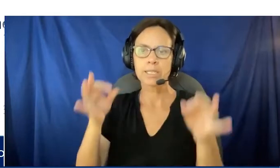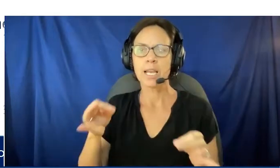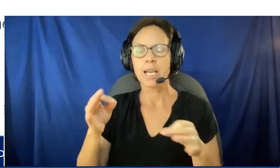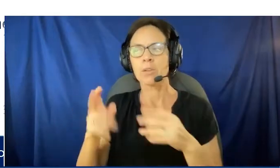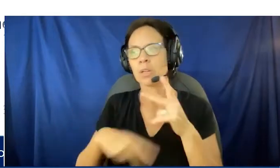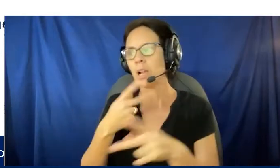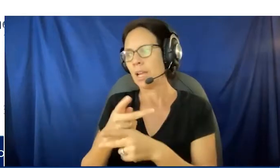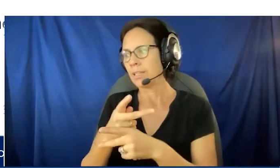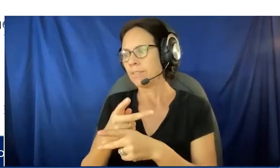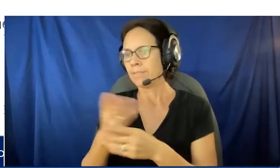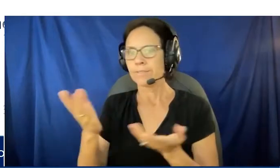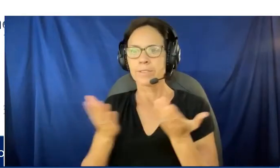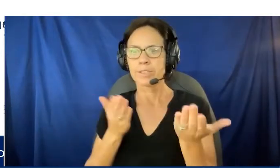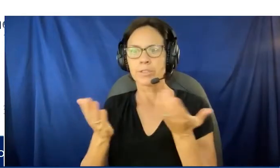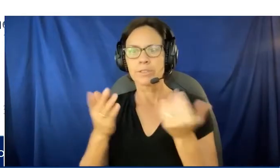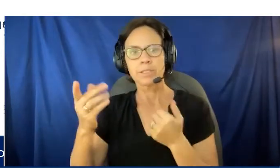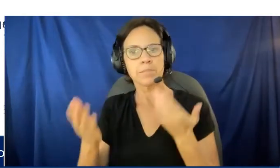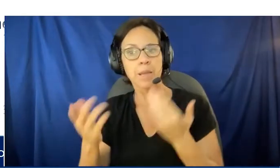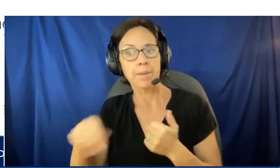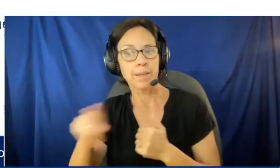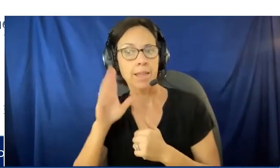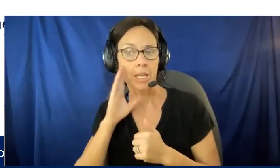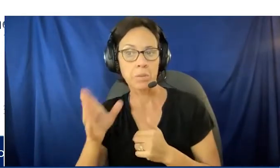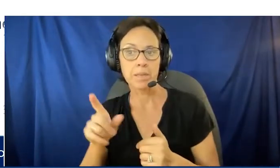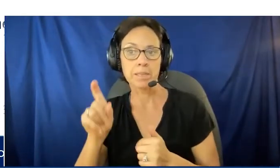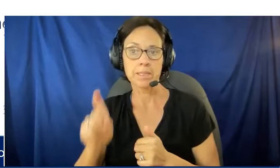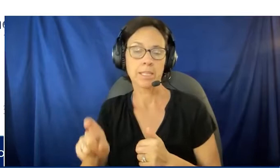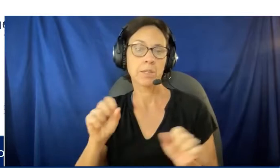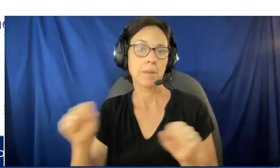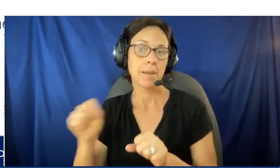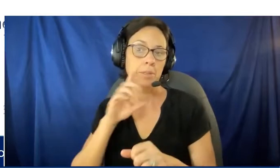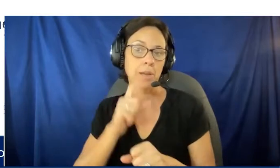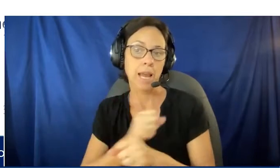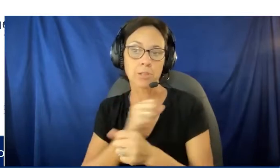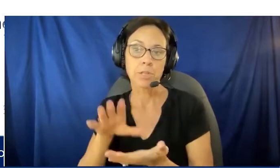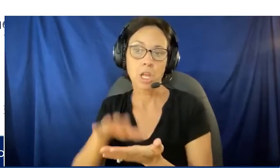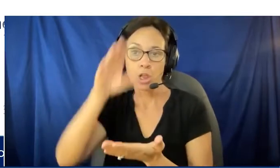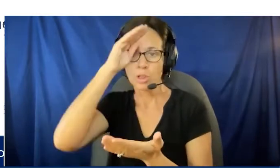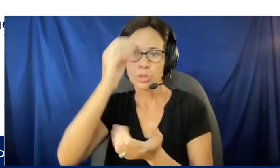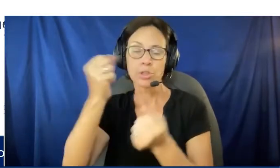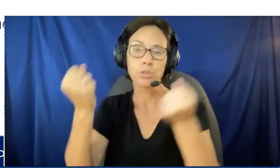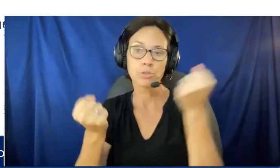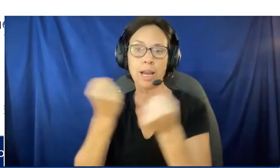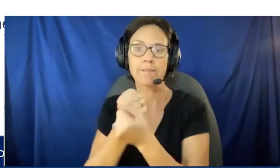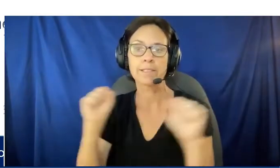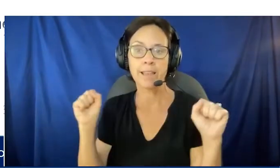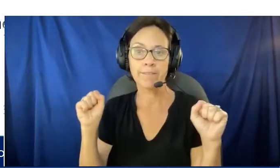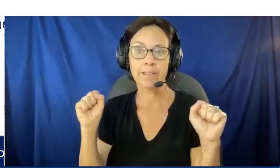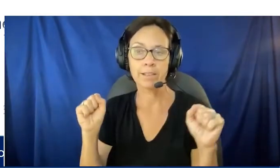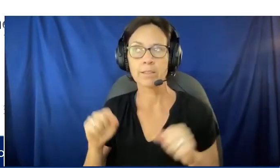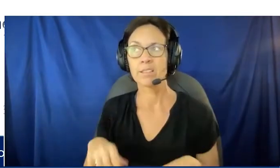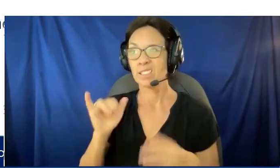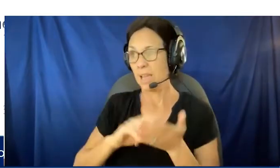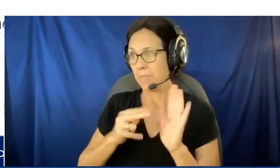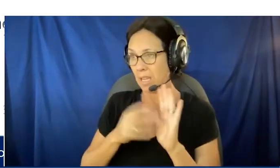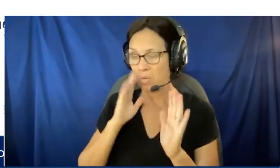of services they might need to be able to learn to drive safely. Do they need